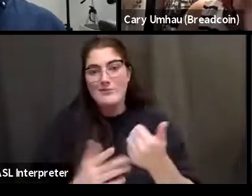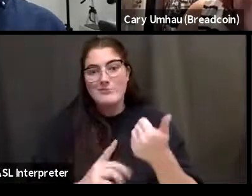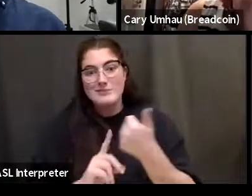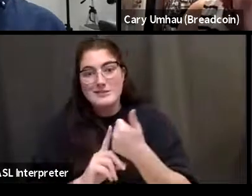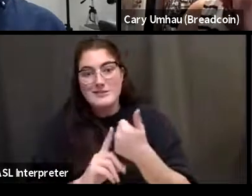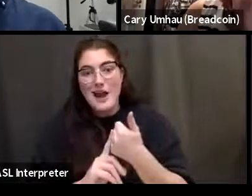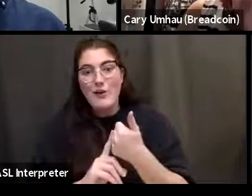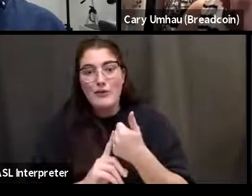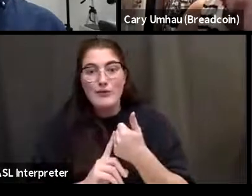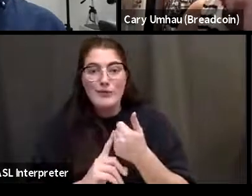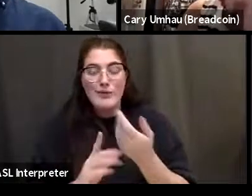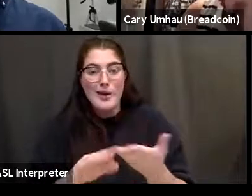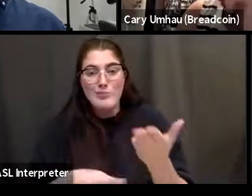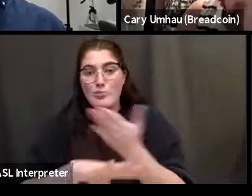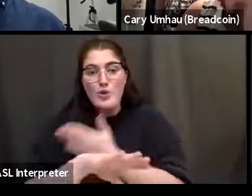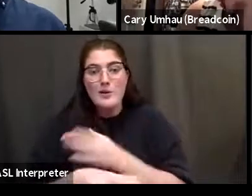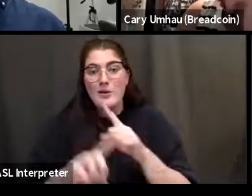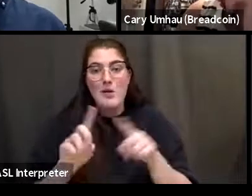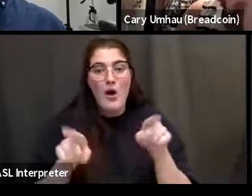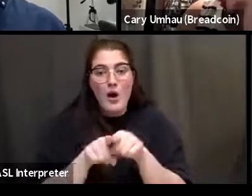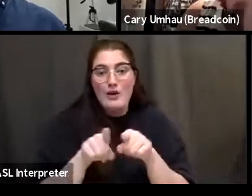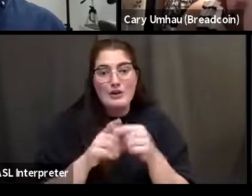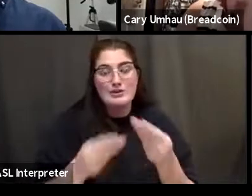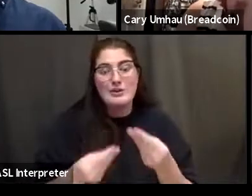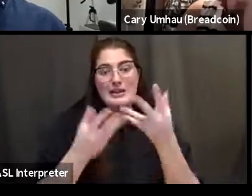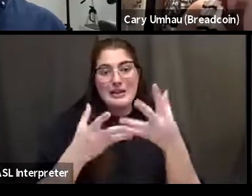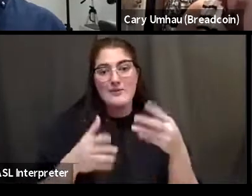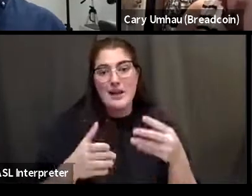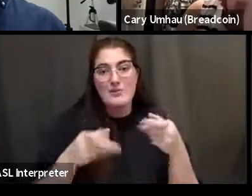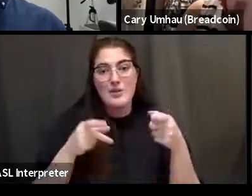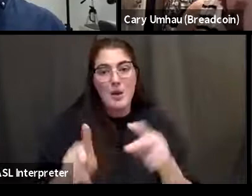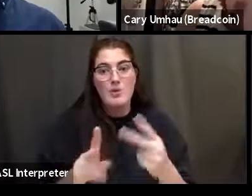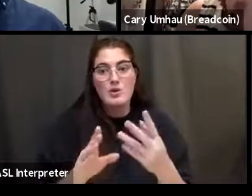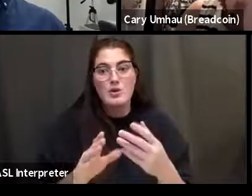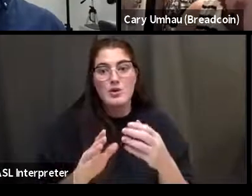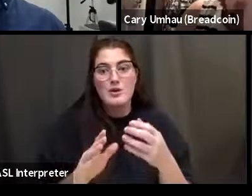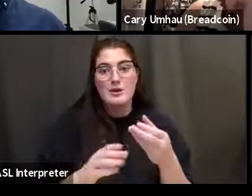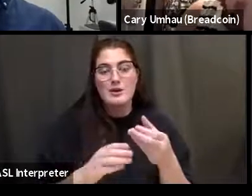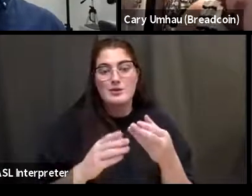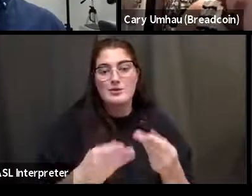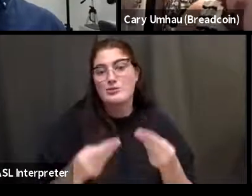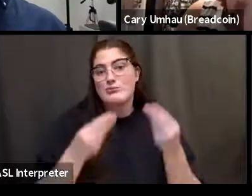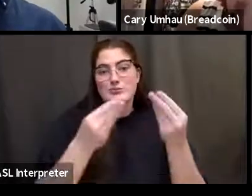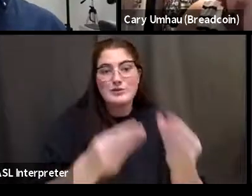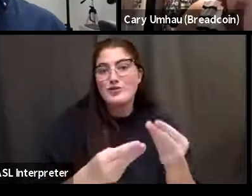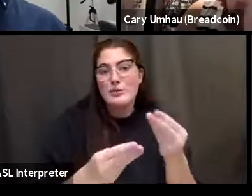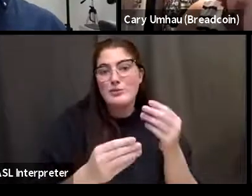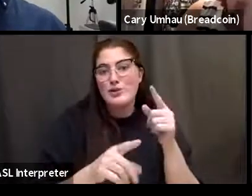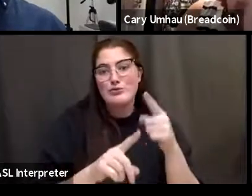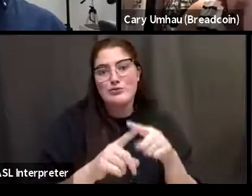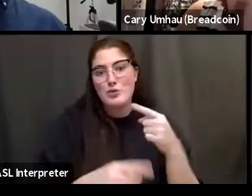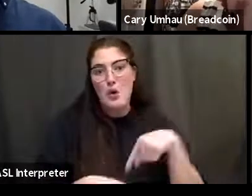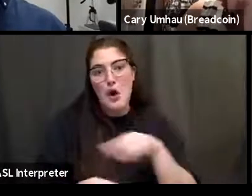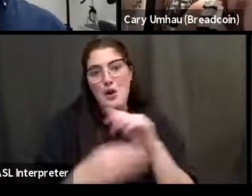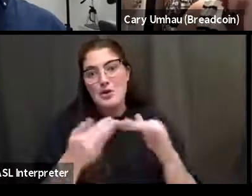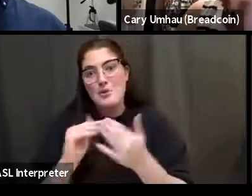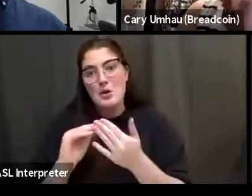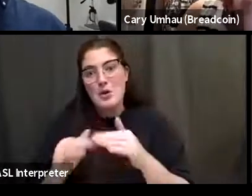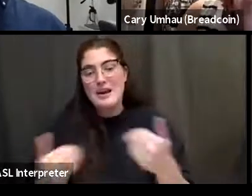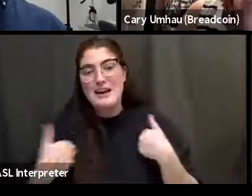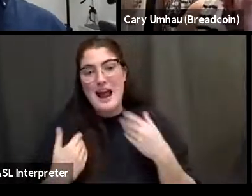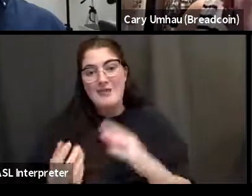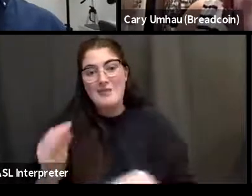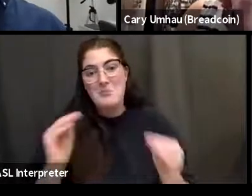development, but it will also give them an opportunity to contribute to the improvement of our community. And I think that by having